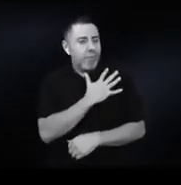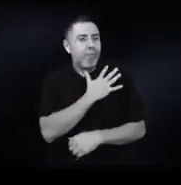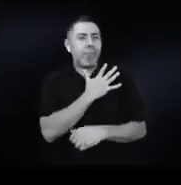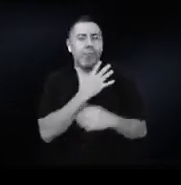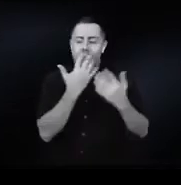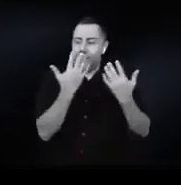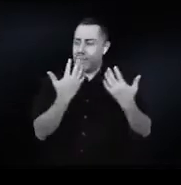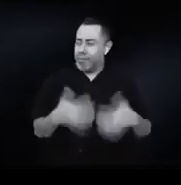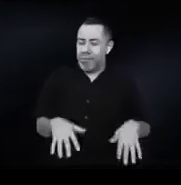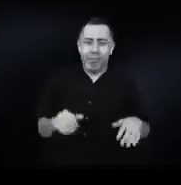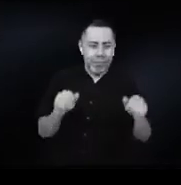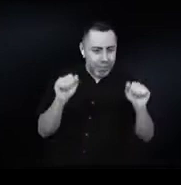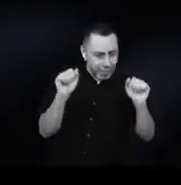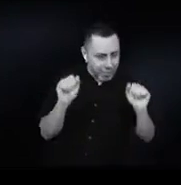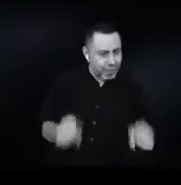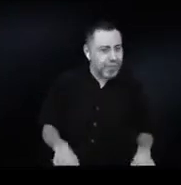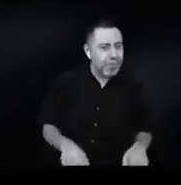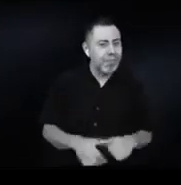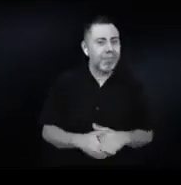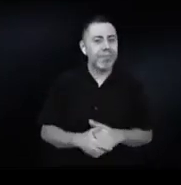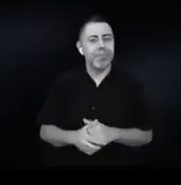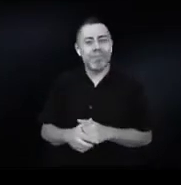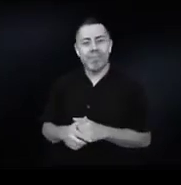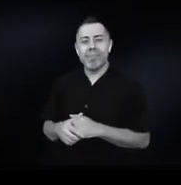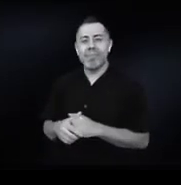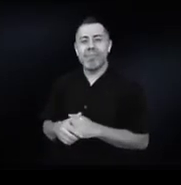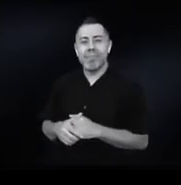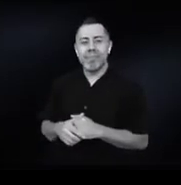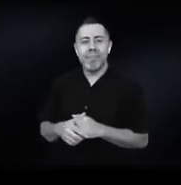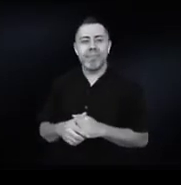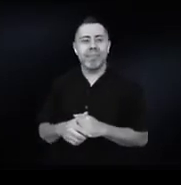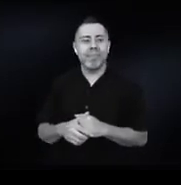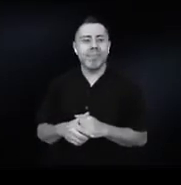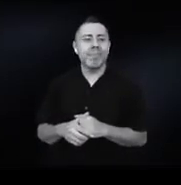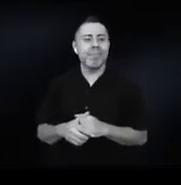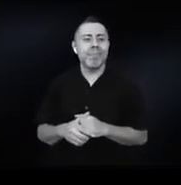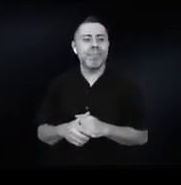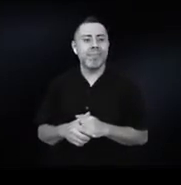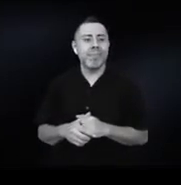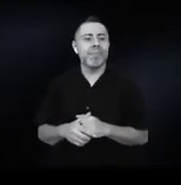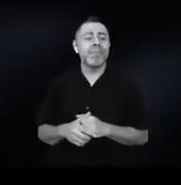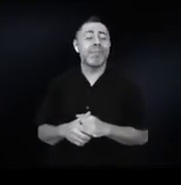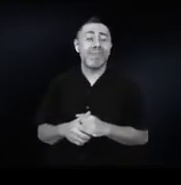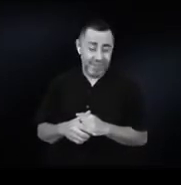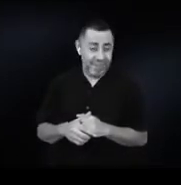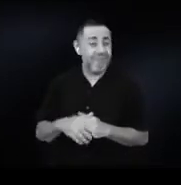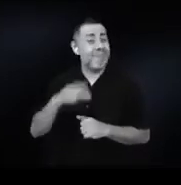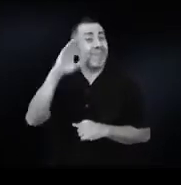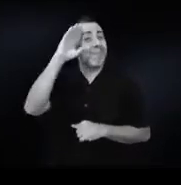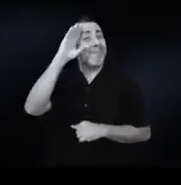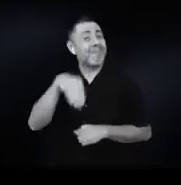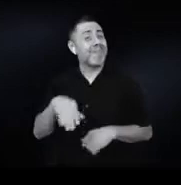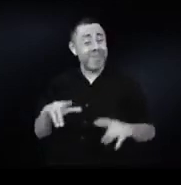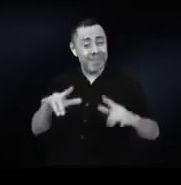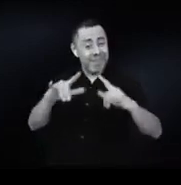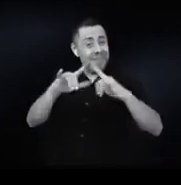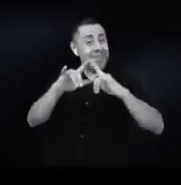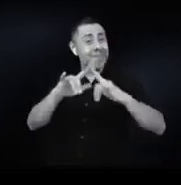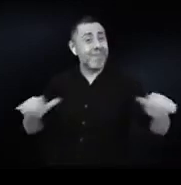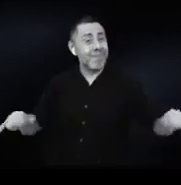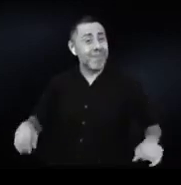lifting you up. A heart has a way